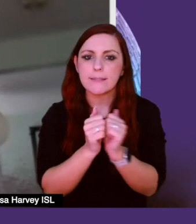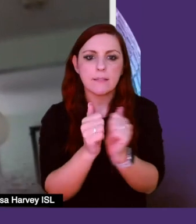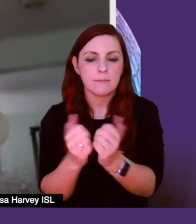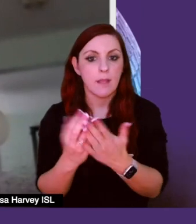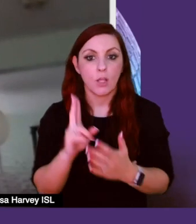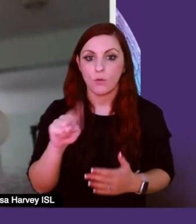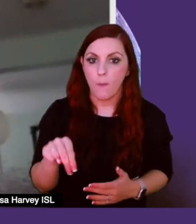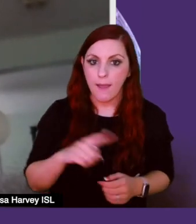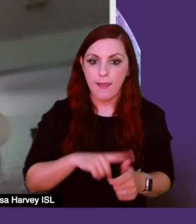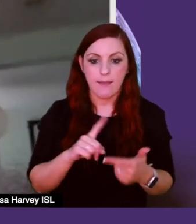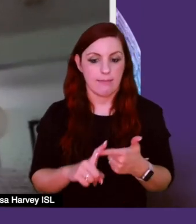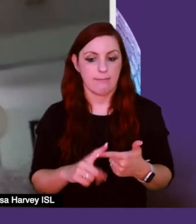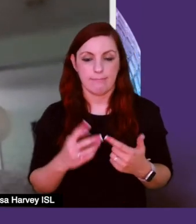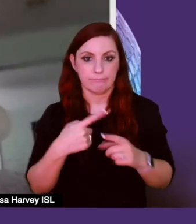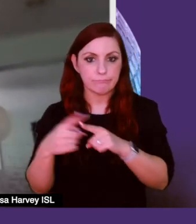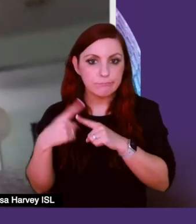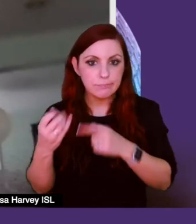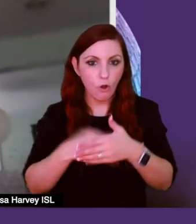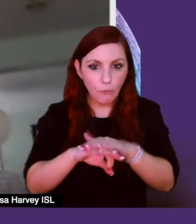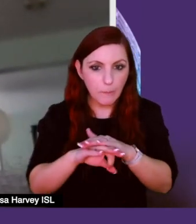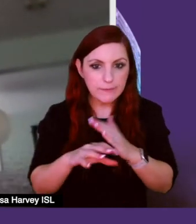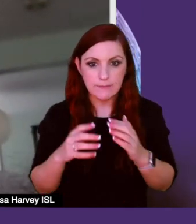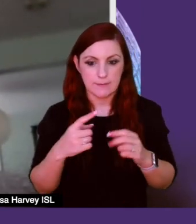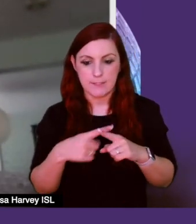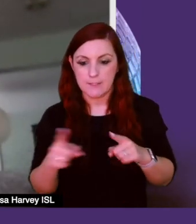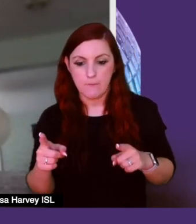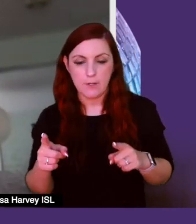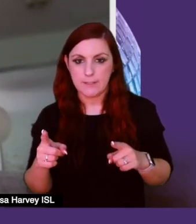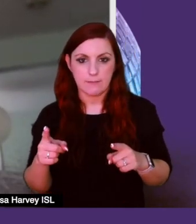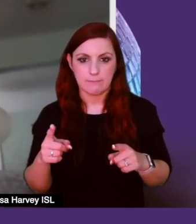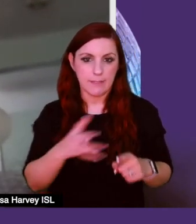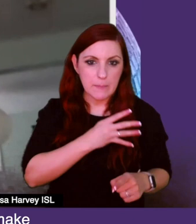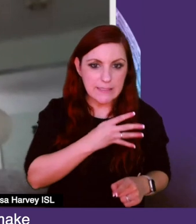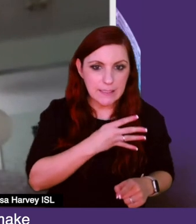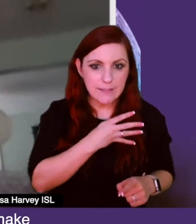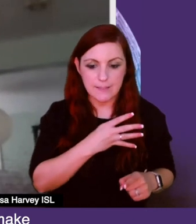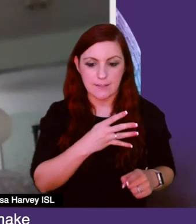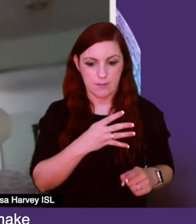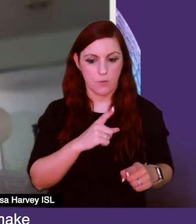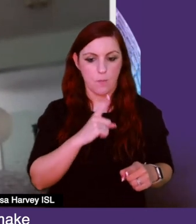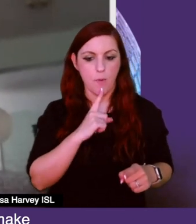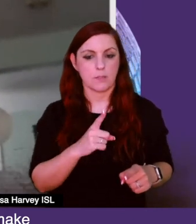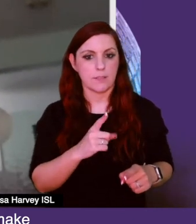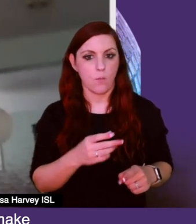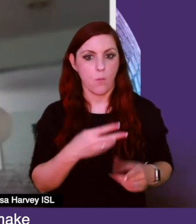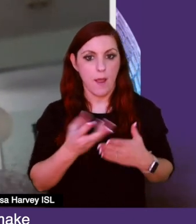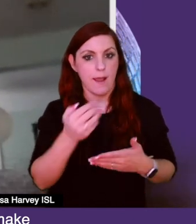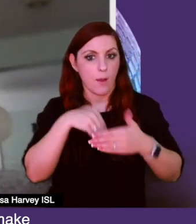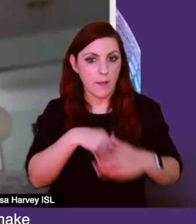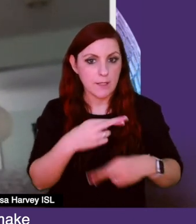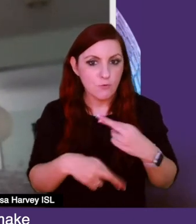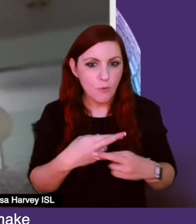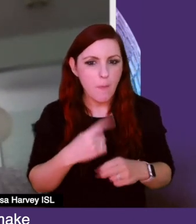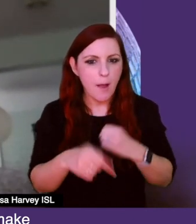from UN to government advisory committees. And one of my golden rules has